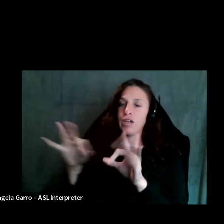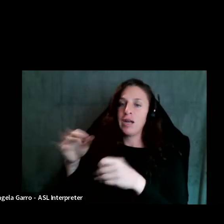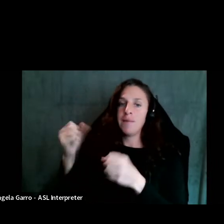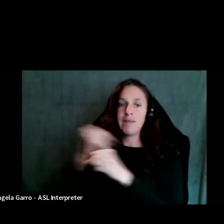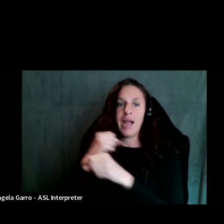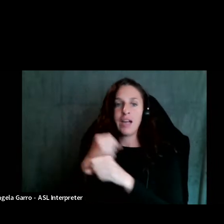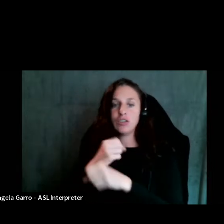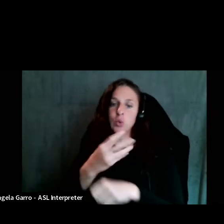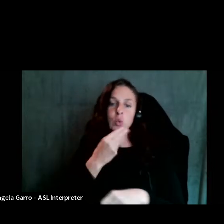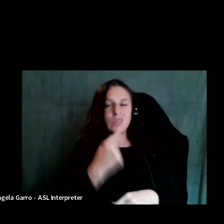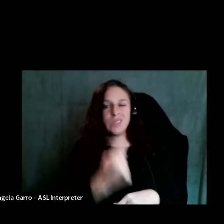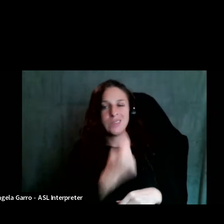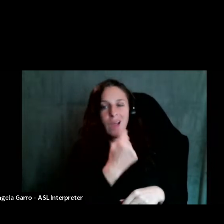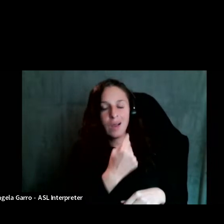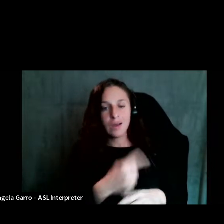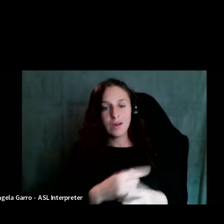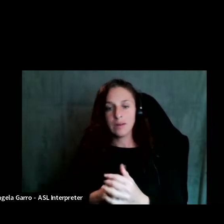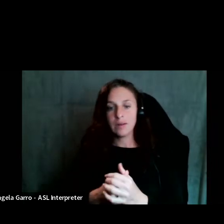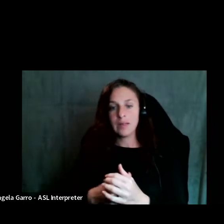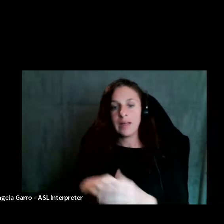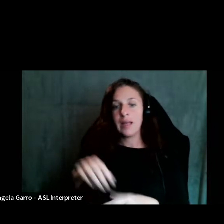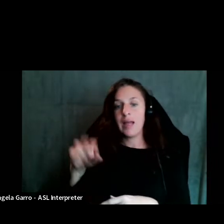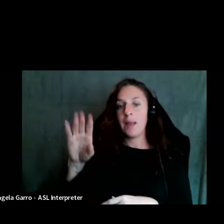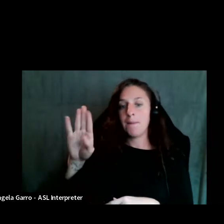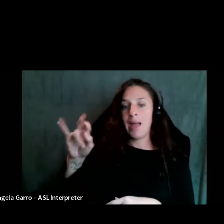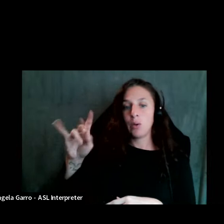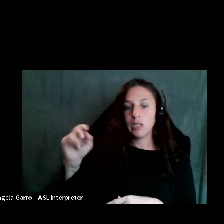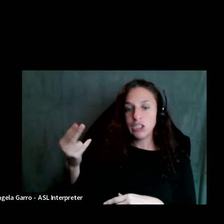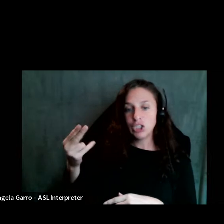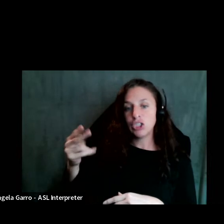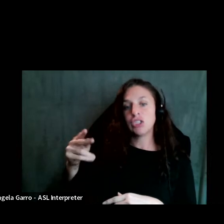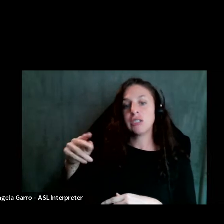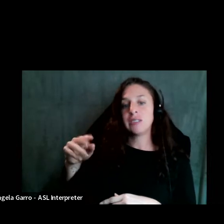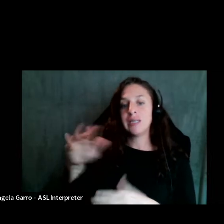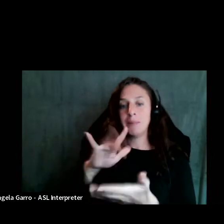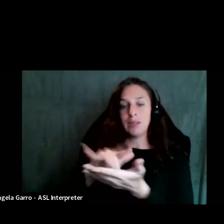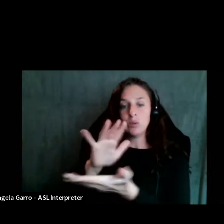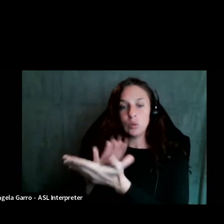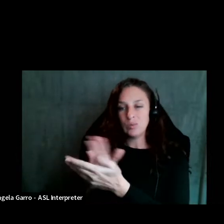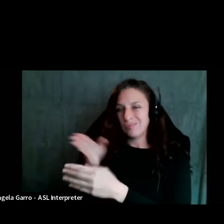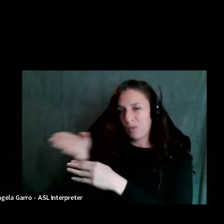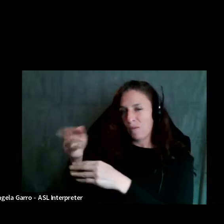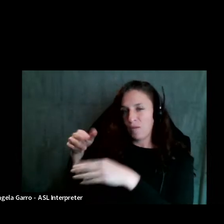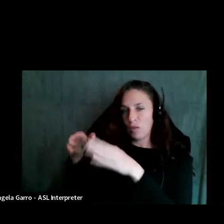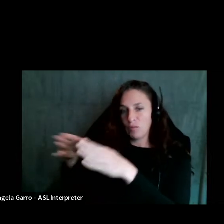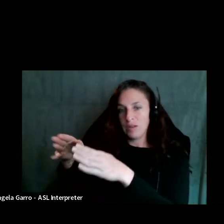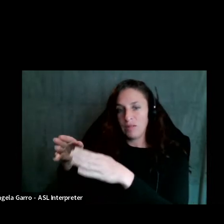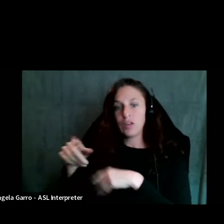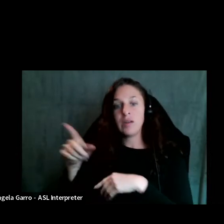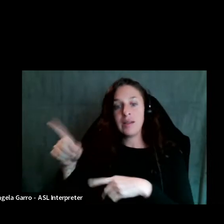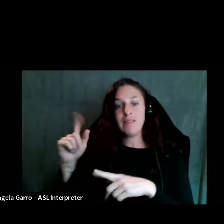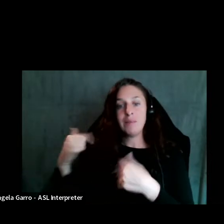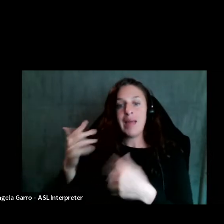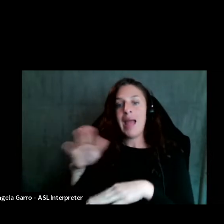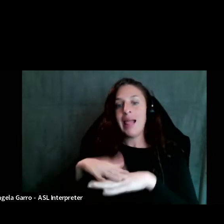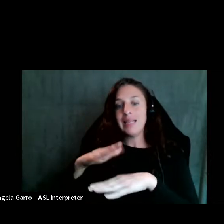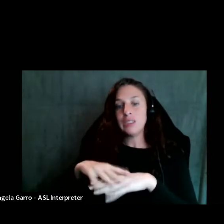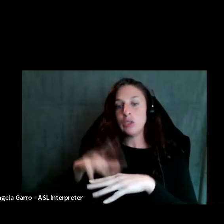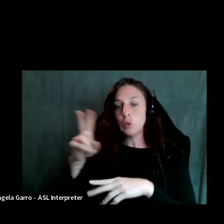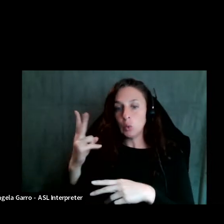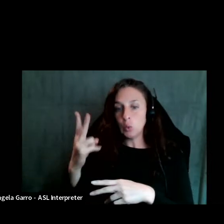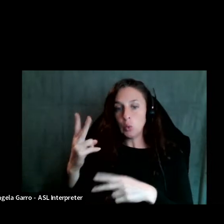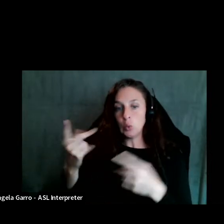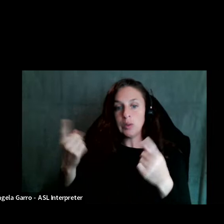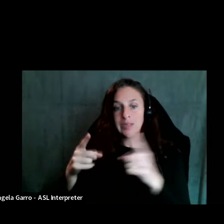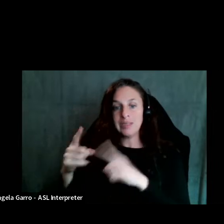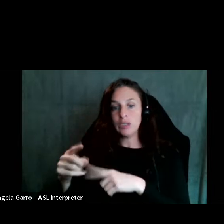Bowditch Middle School, just over the river or over the water, at Bowditch Middle School, there have been at least 2 incidents of